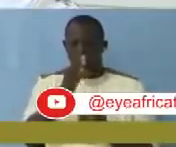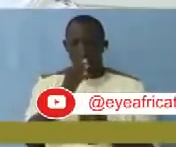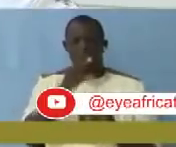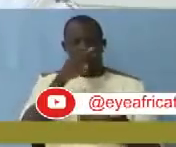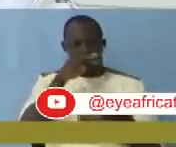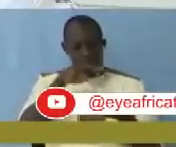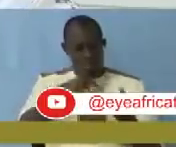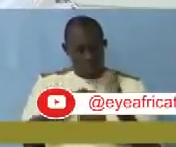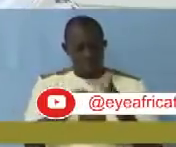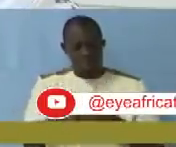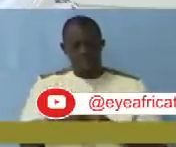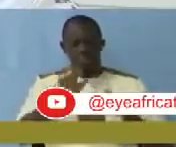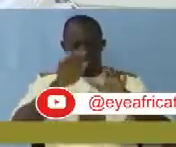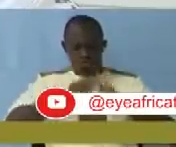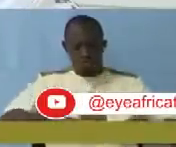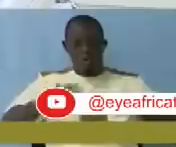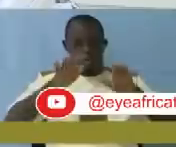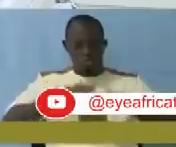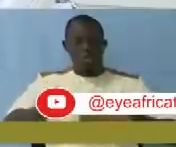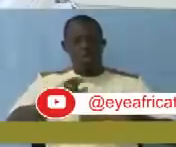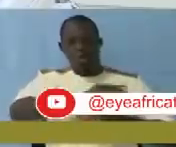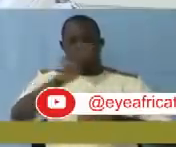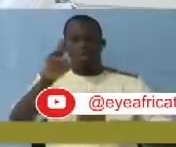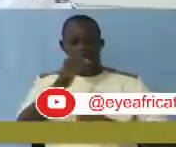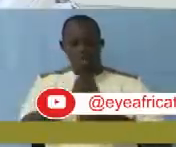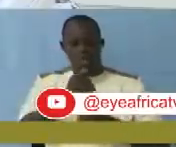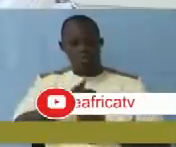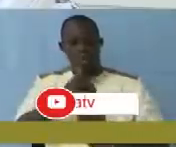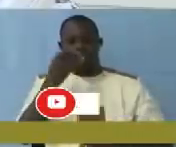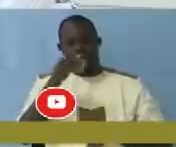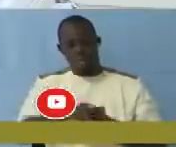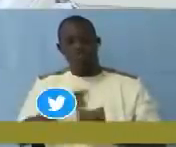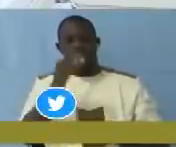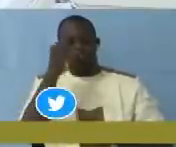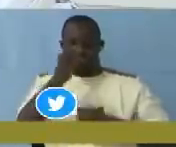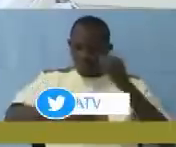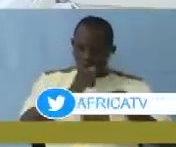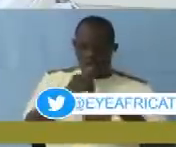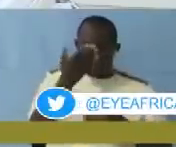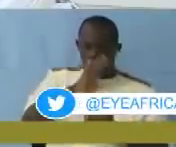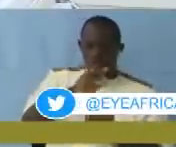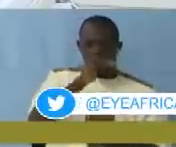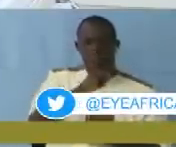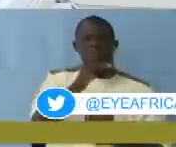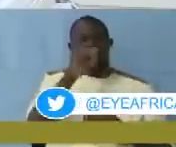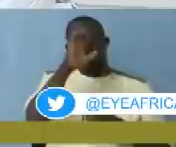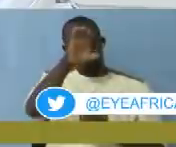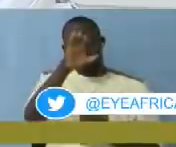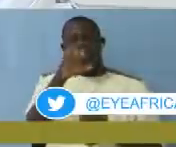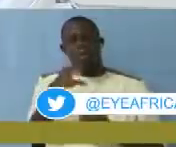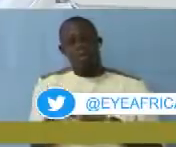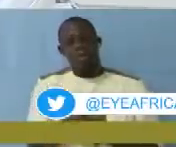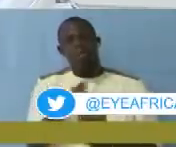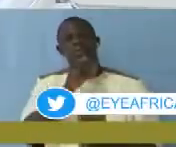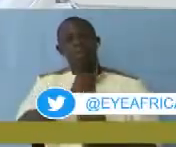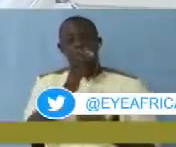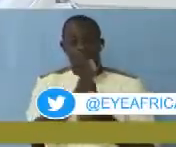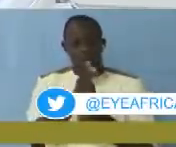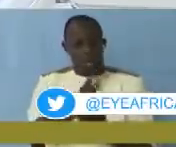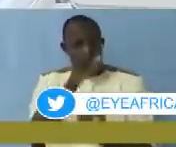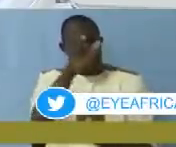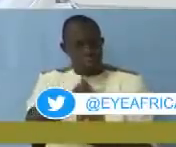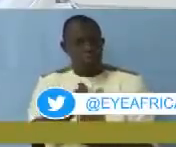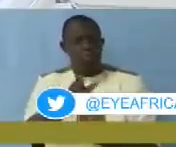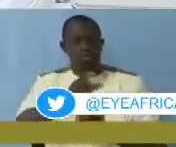Mandinka Jola cannot make me run from this country. We all know that people at the NIA